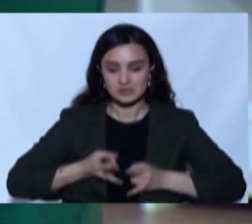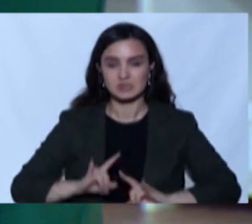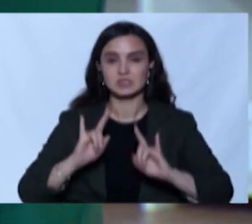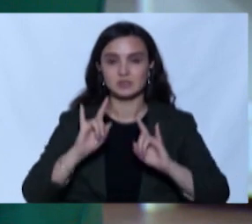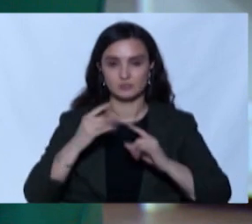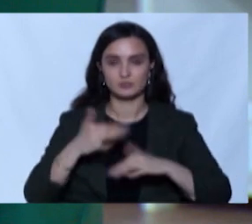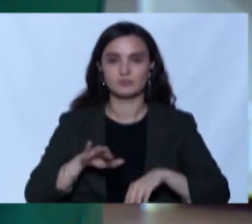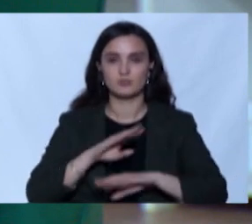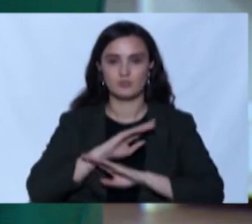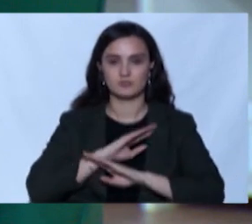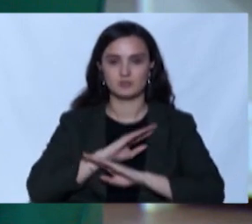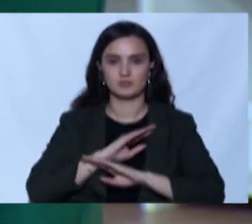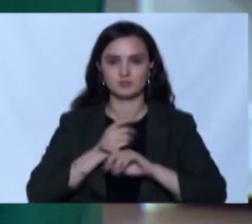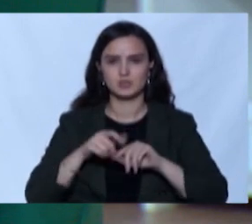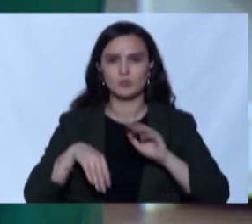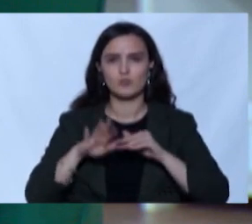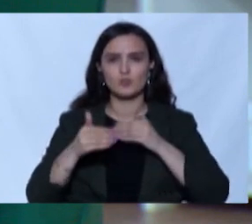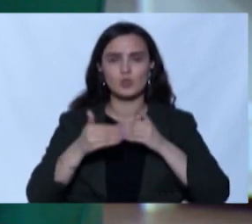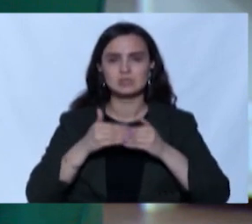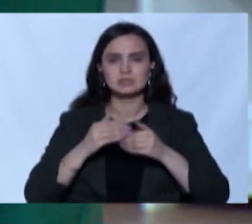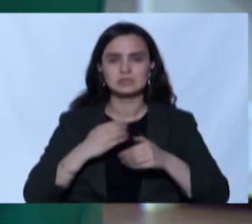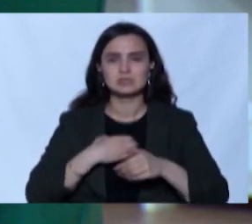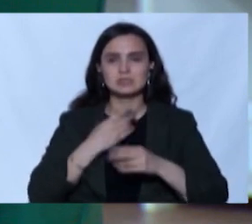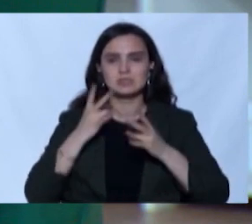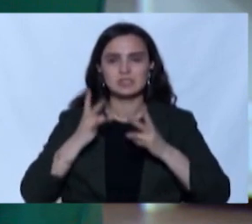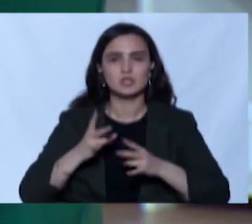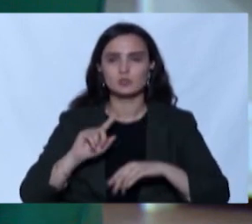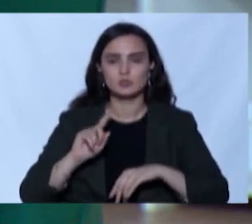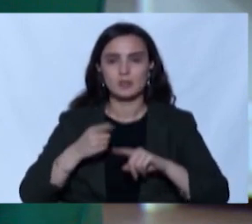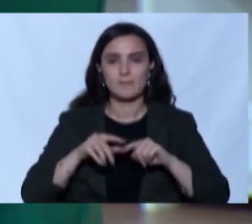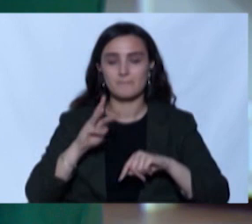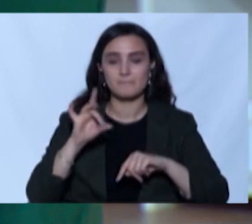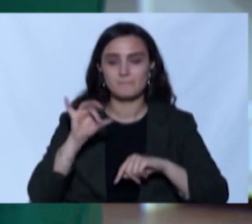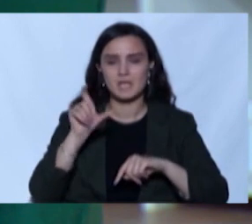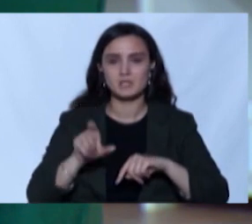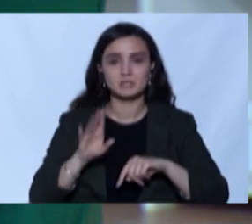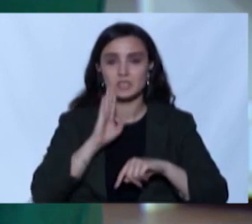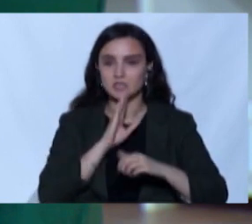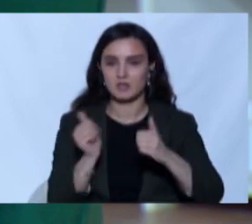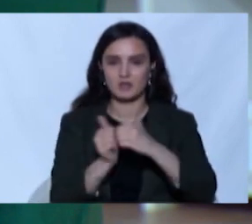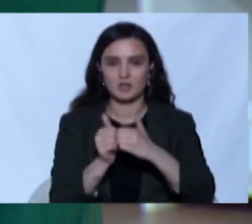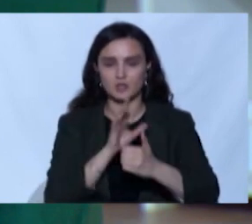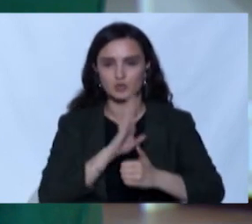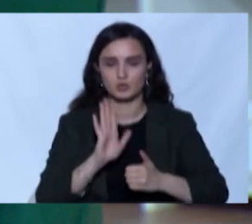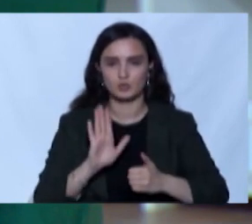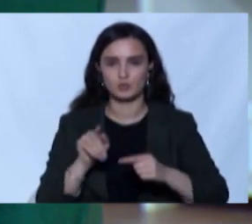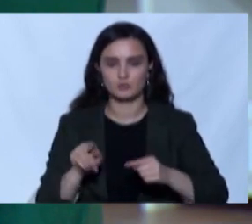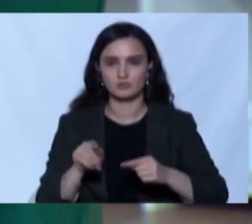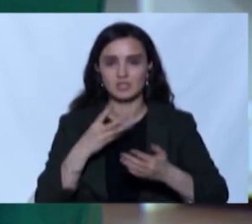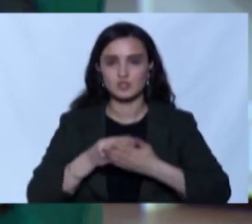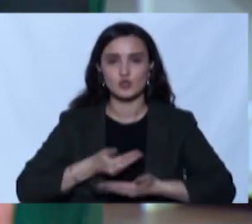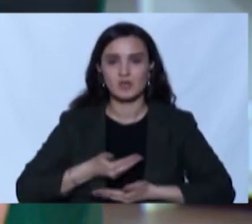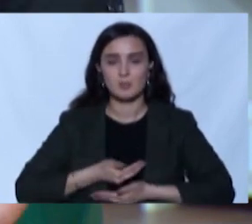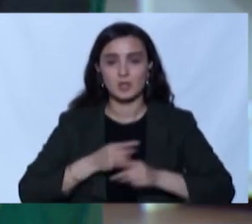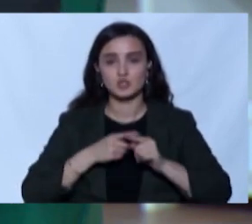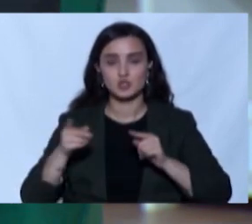And what's even more tragic is that though Mary didn't have her mother present in her life,